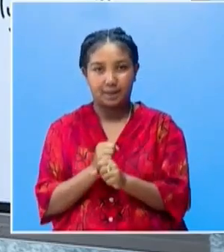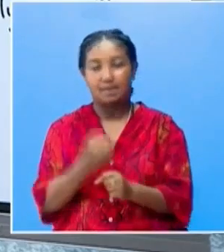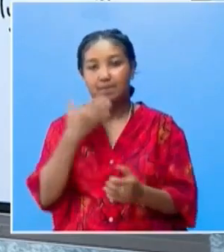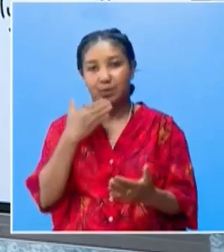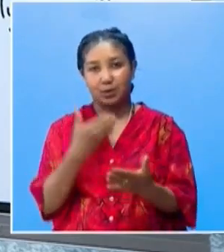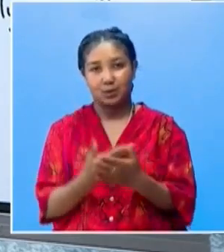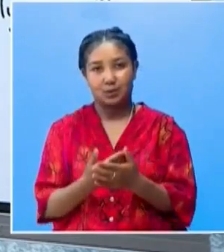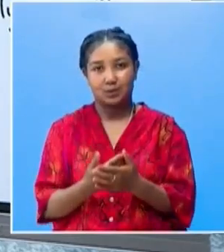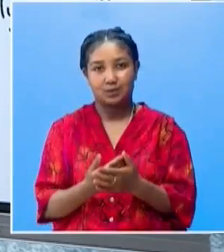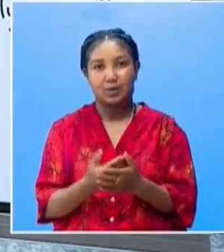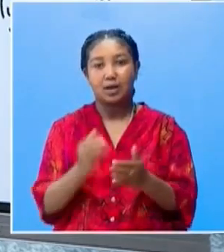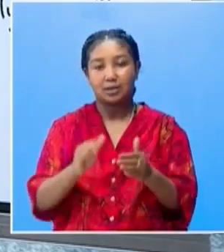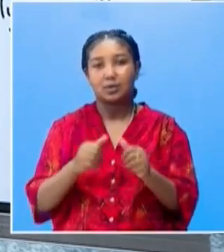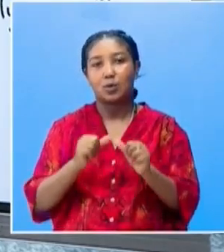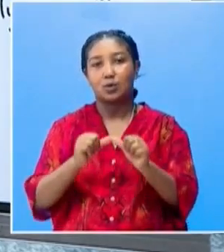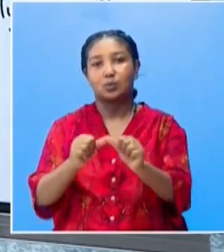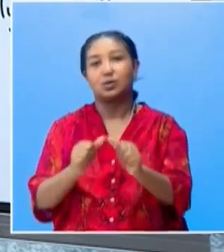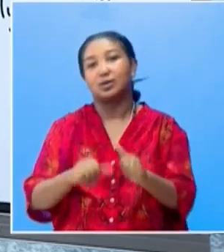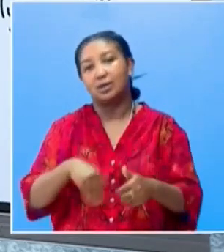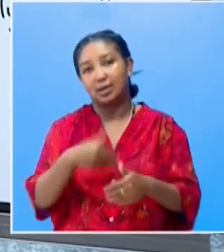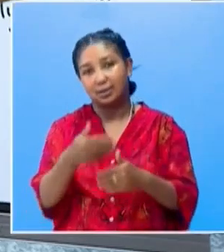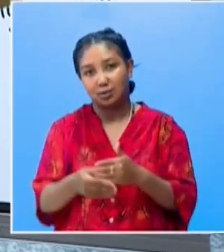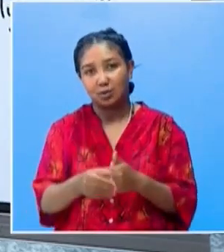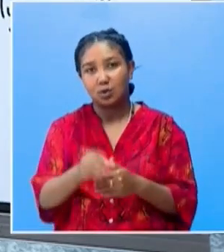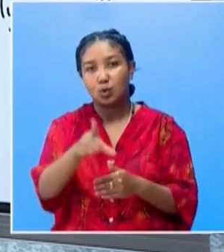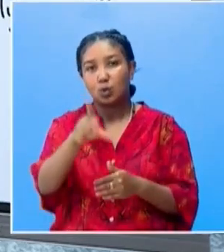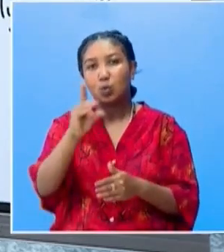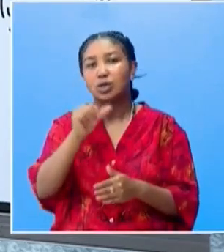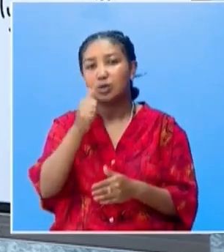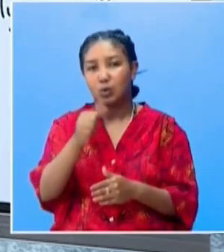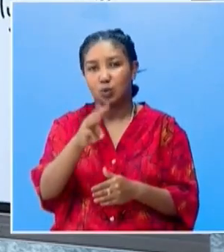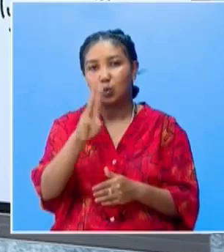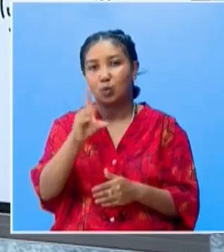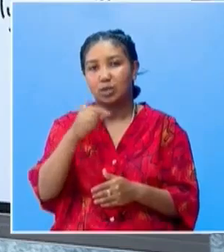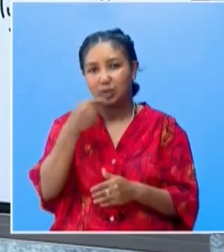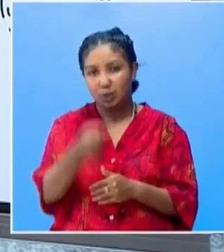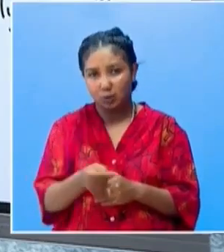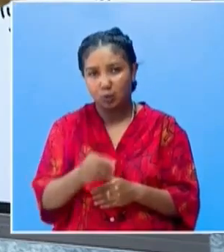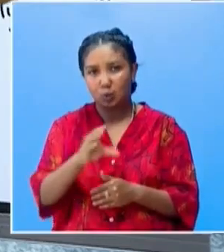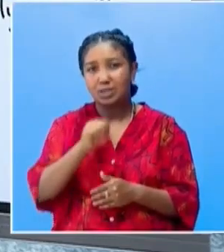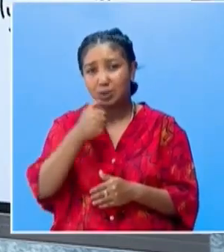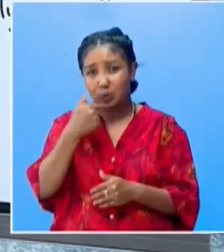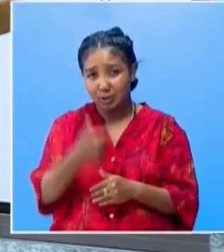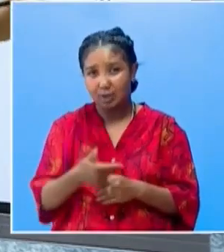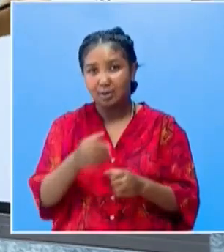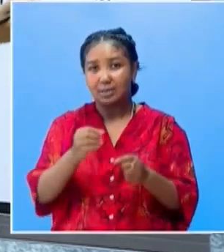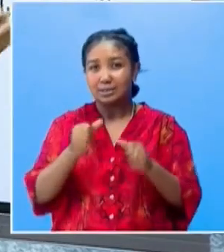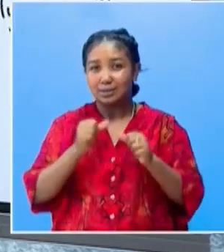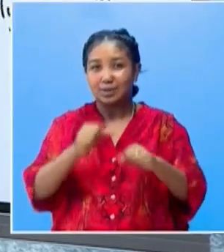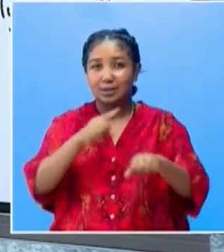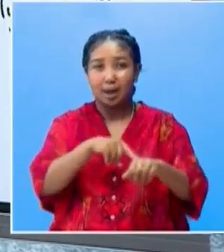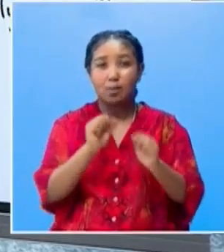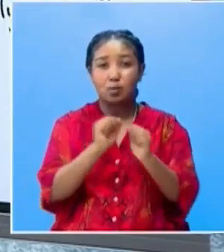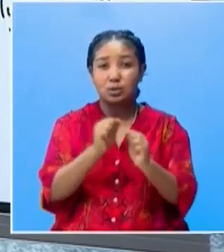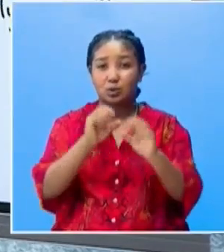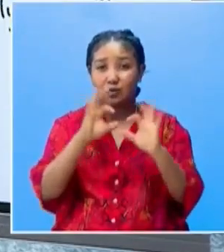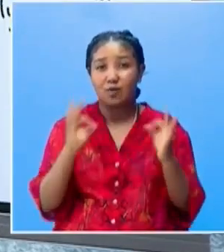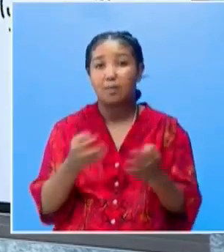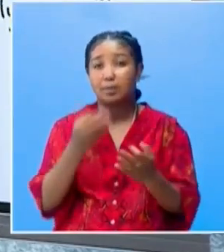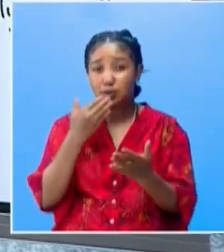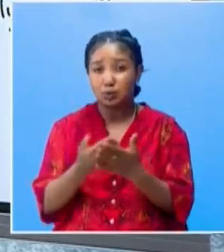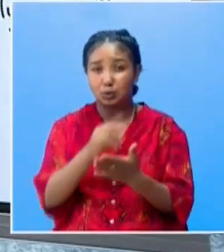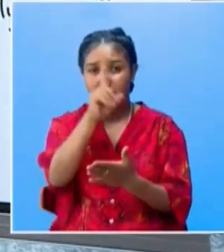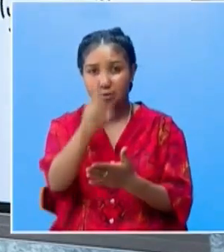Good. Let's go to the next one. Wouldn't you, look at this, wouldn't you say spending time with your family is